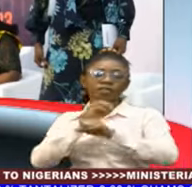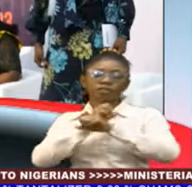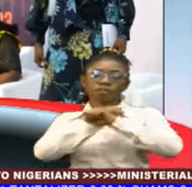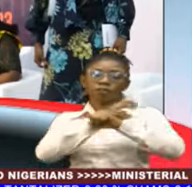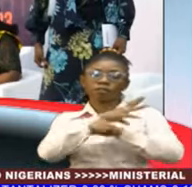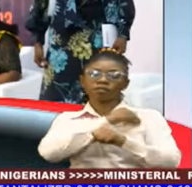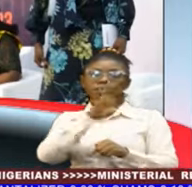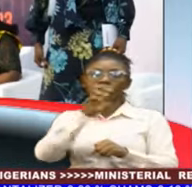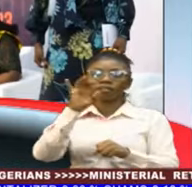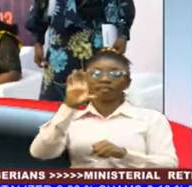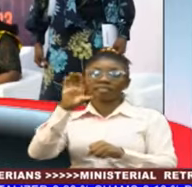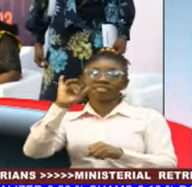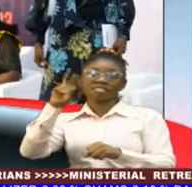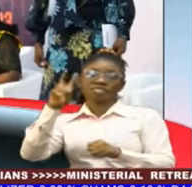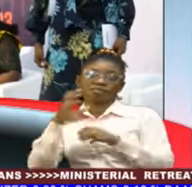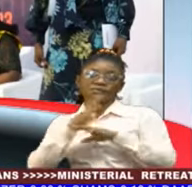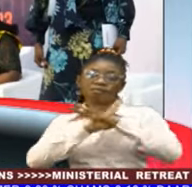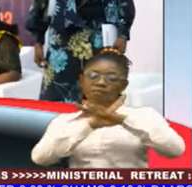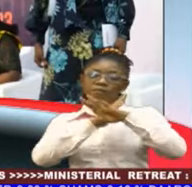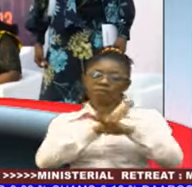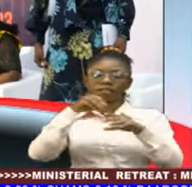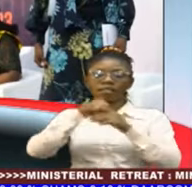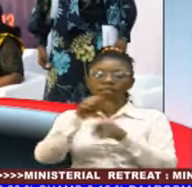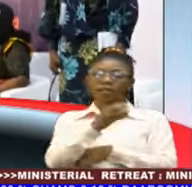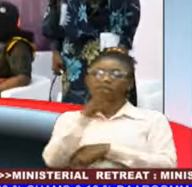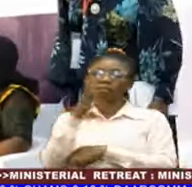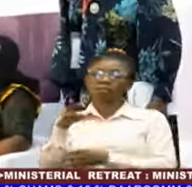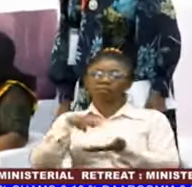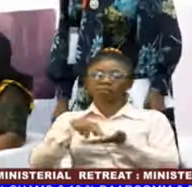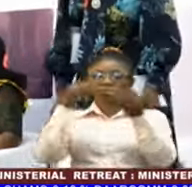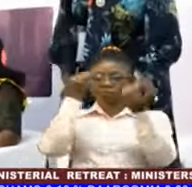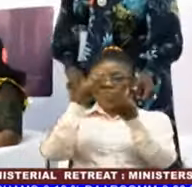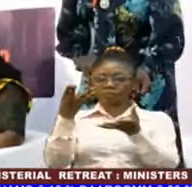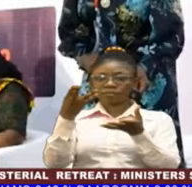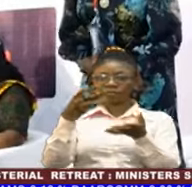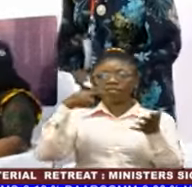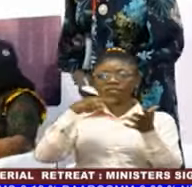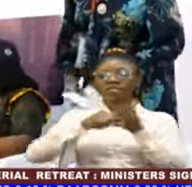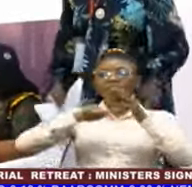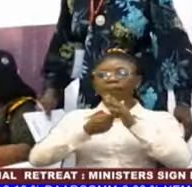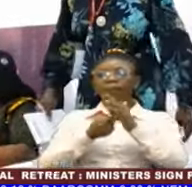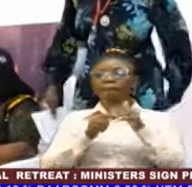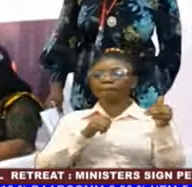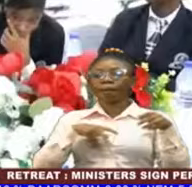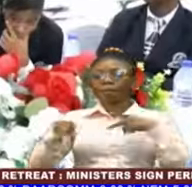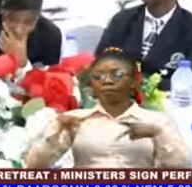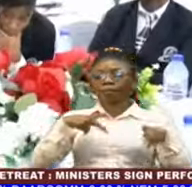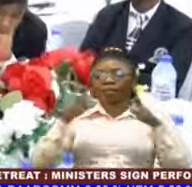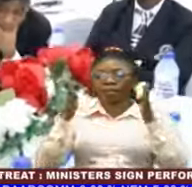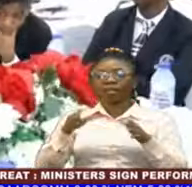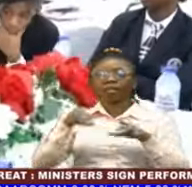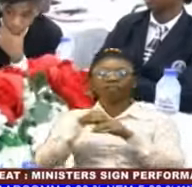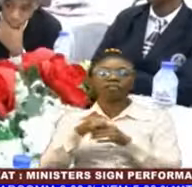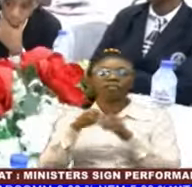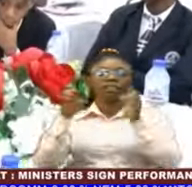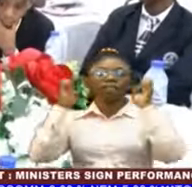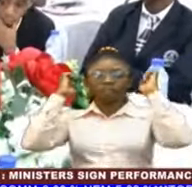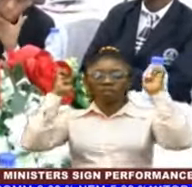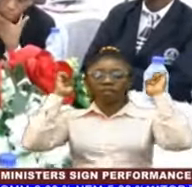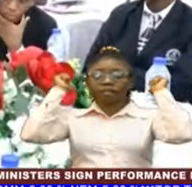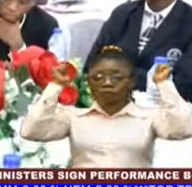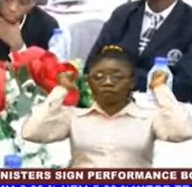Abuja. Dennis Temple completes the reports. These key players in the education sector gathered here to find